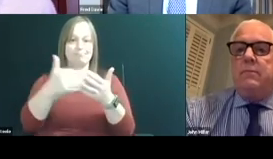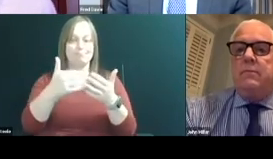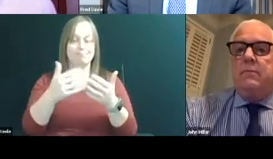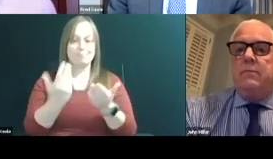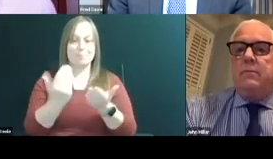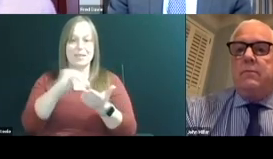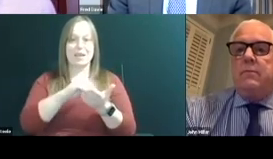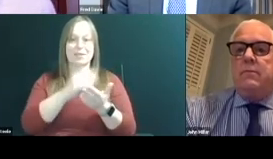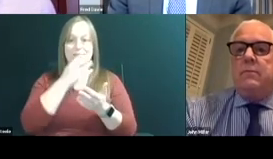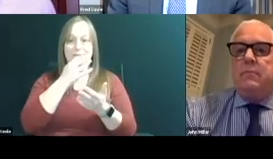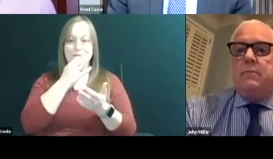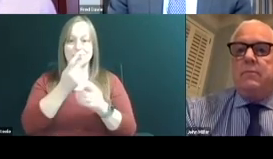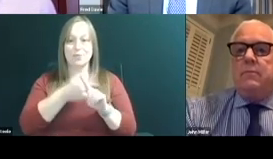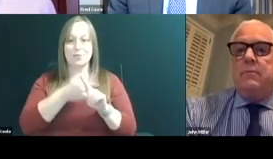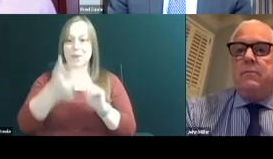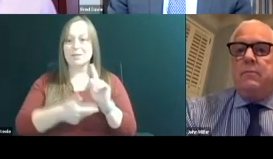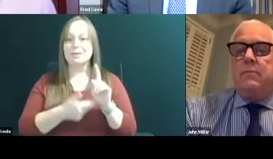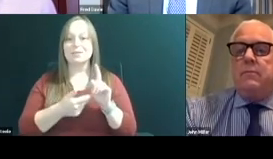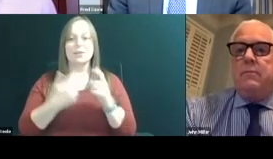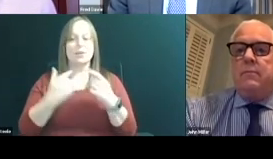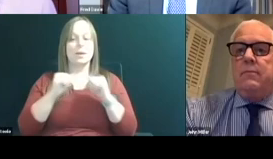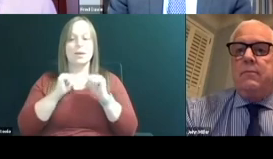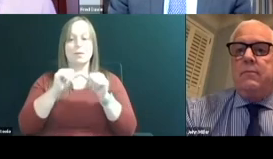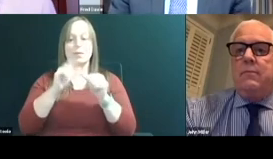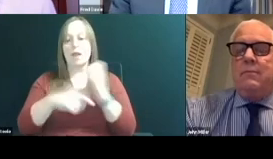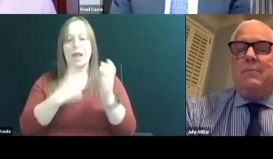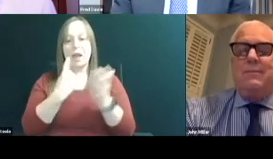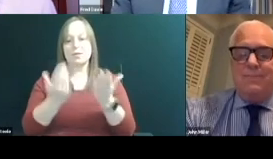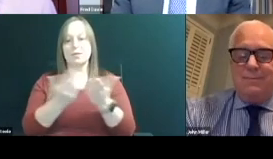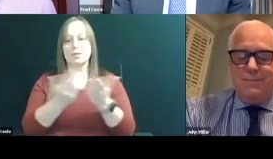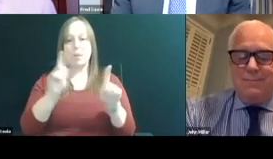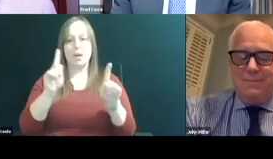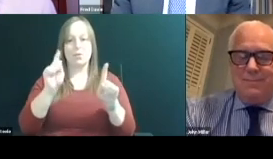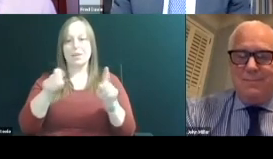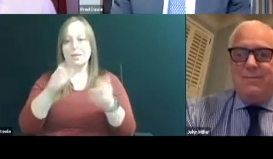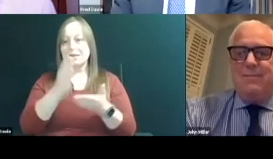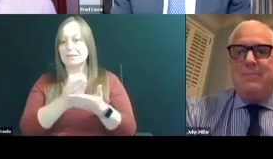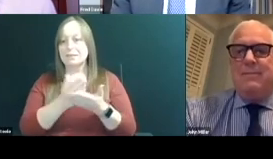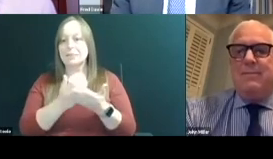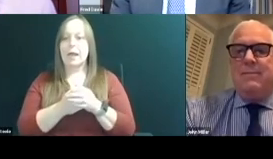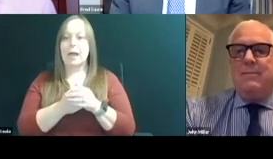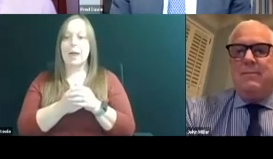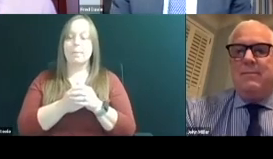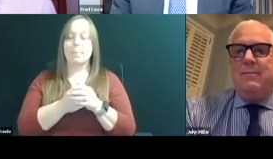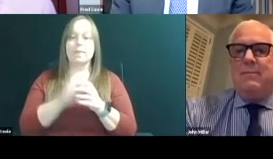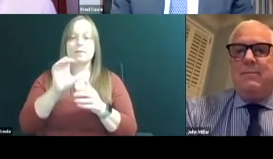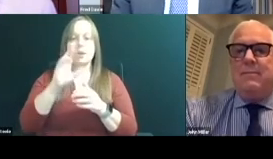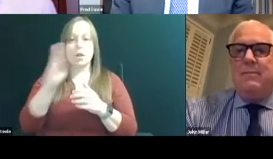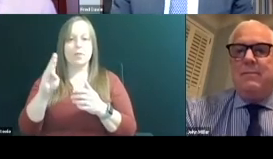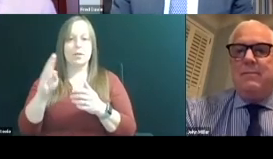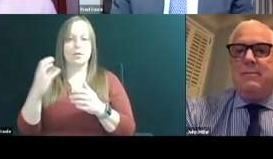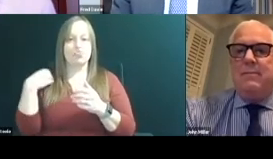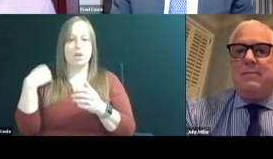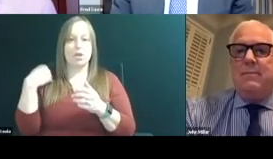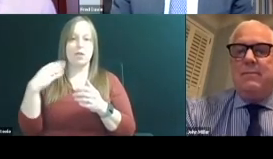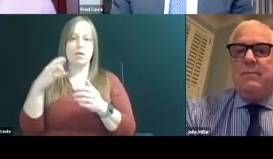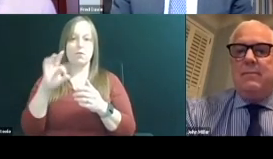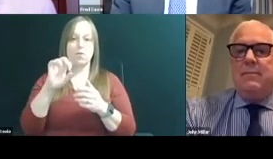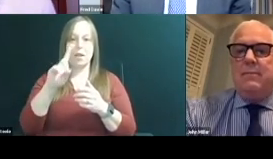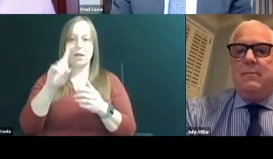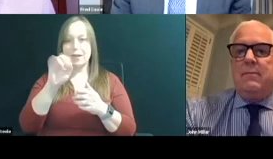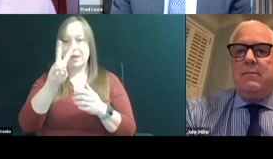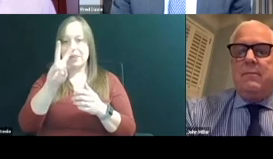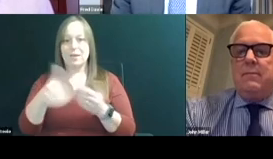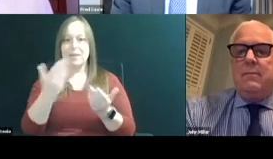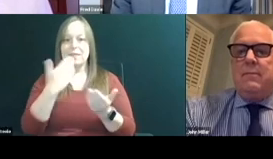again now in the next couple of months. We could keep going for hours here, but we have to stop. CCRB Chair Fred Davey, thank you